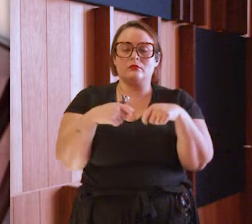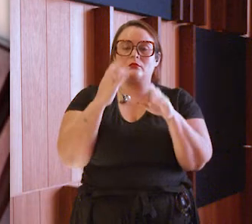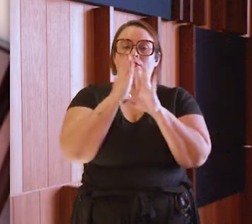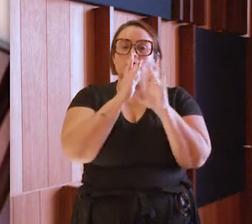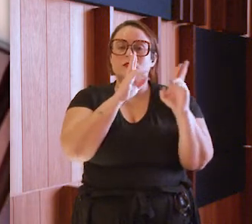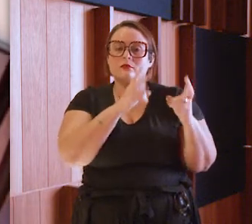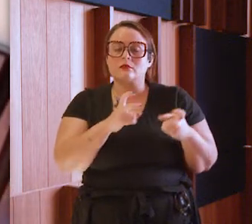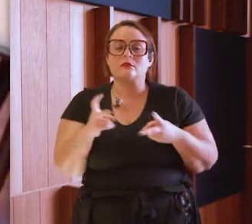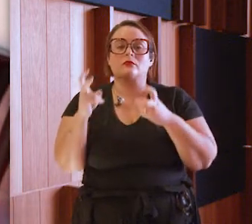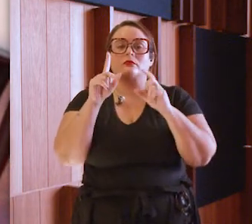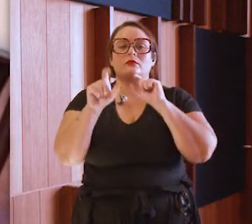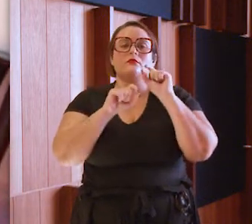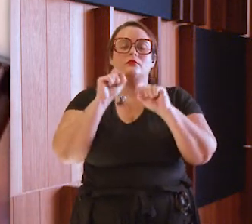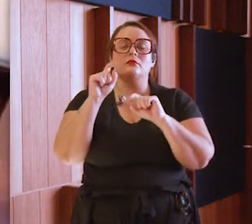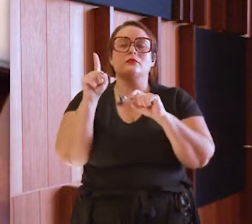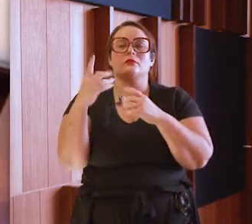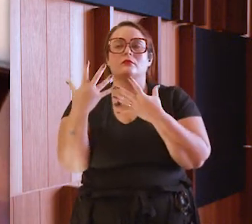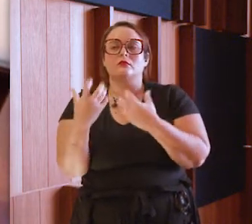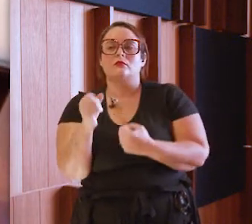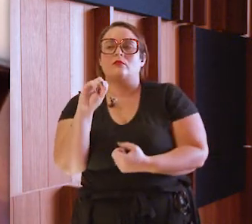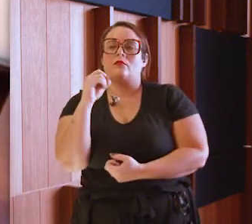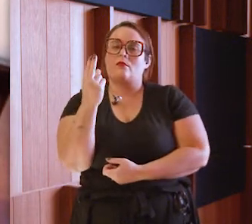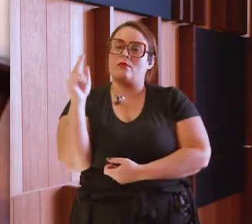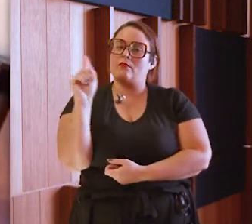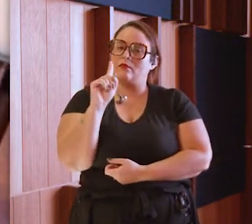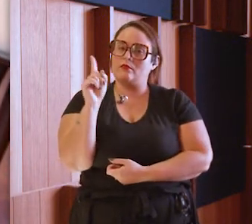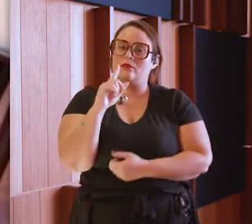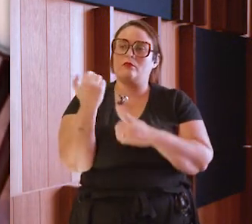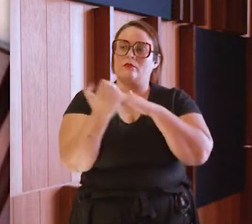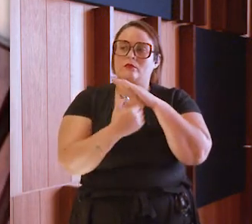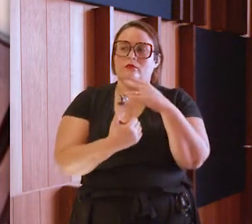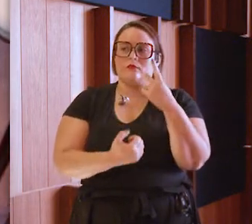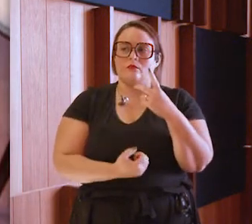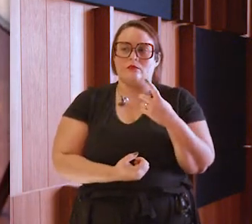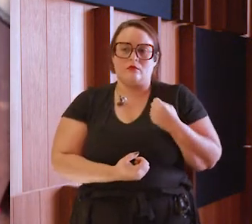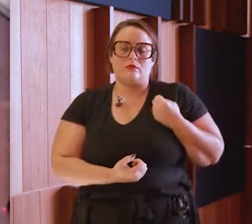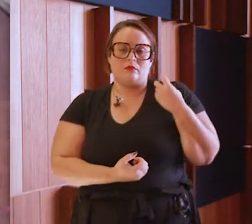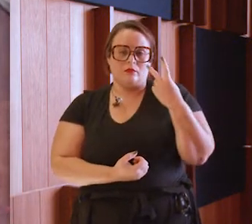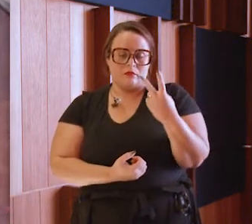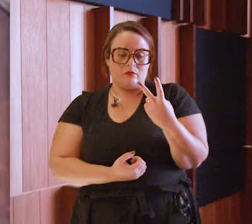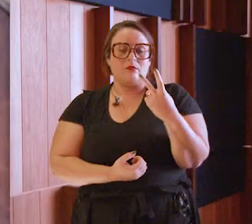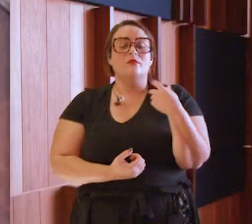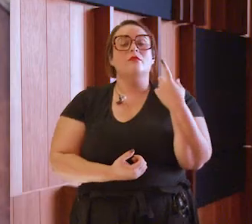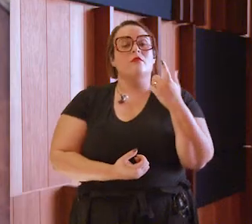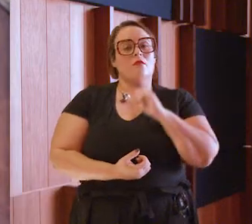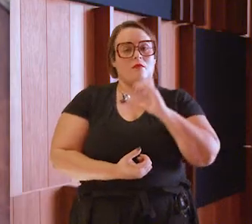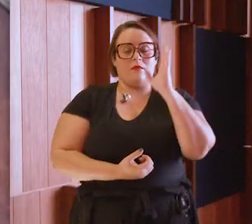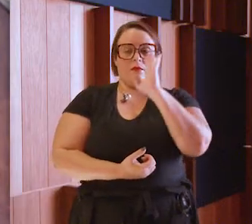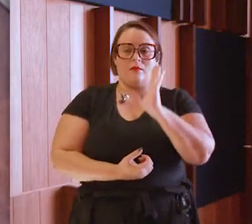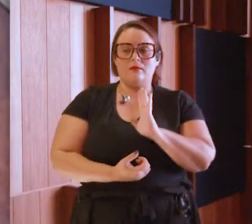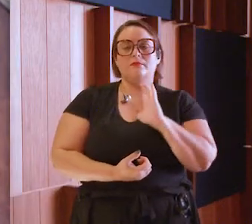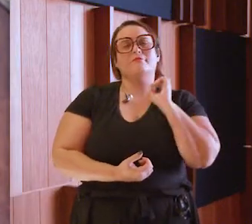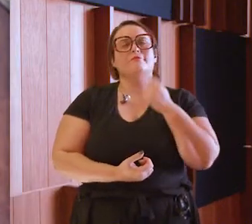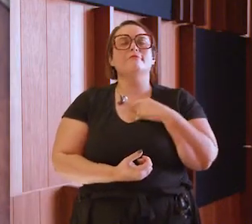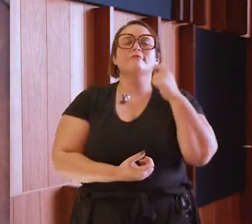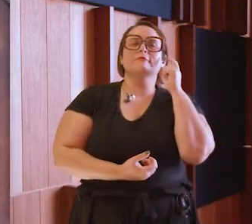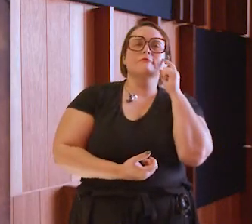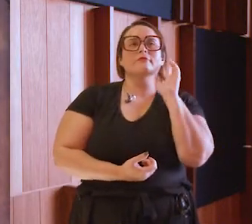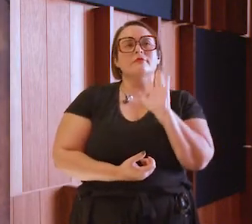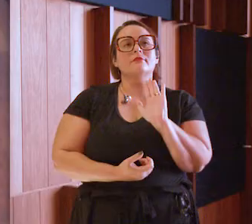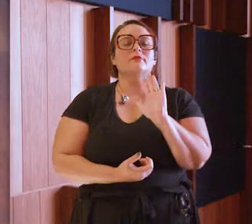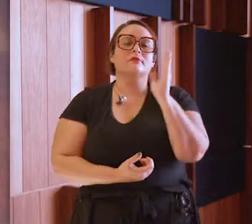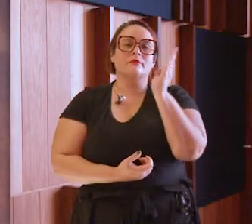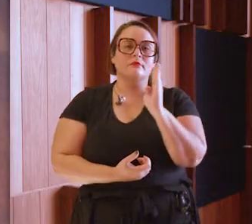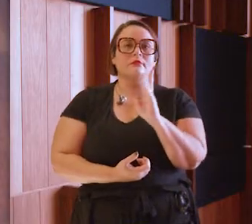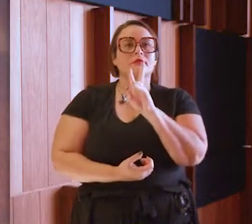Brazilian perspective, we'll talk about the corporate tax reforms, whether Brazil will choose to adopt something and change the full inclusion system that you currently